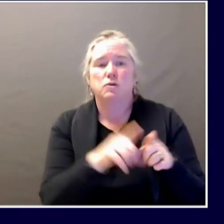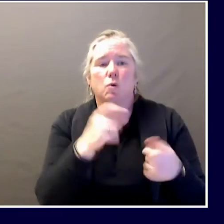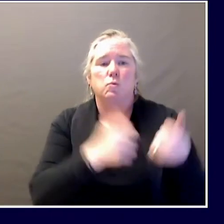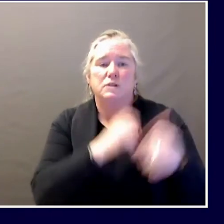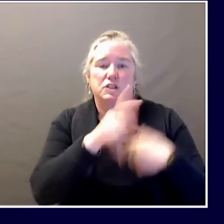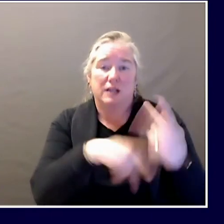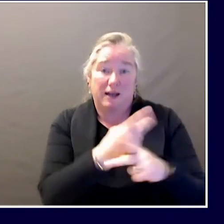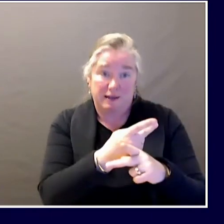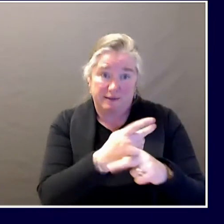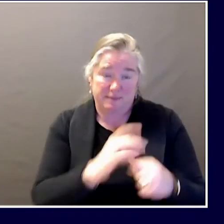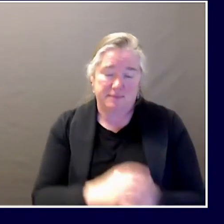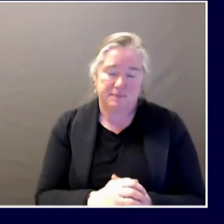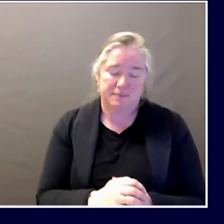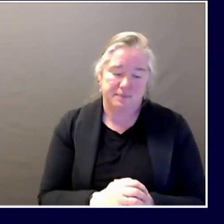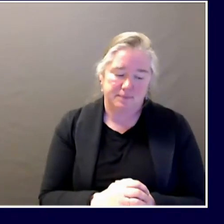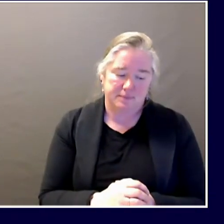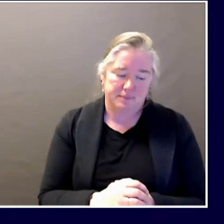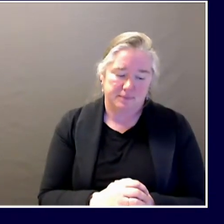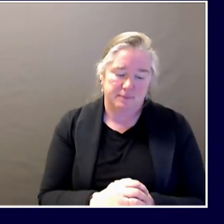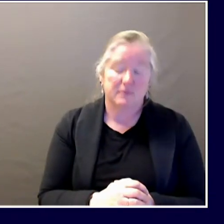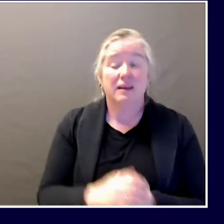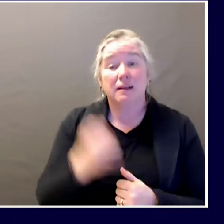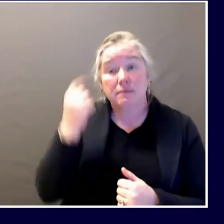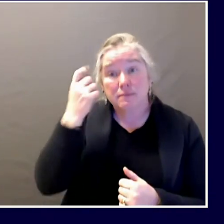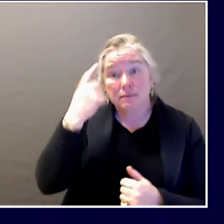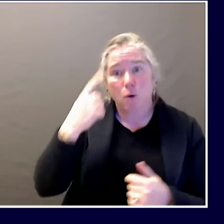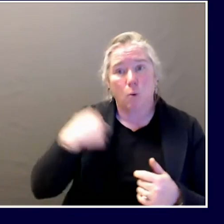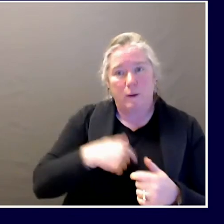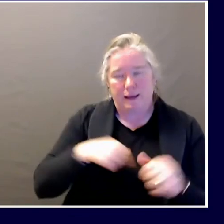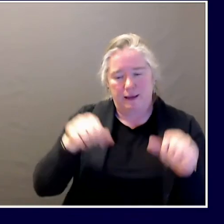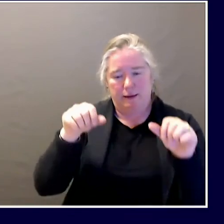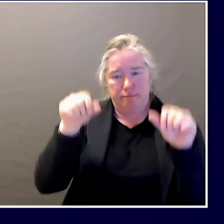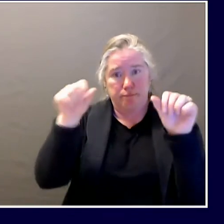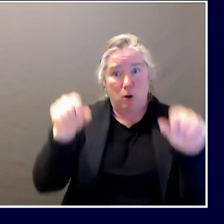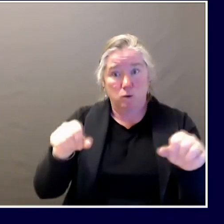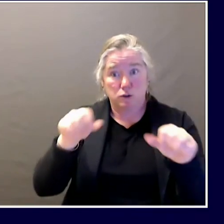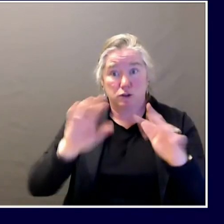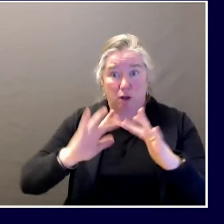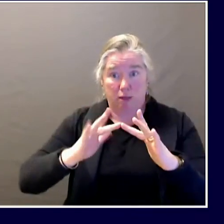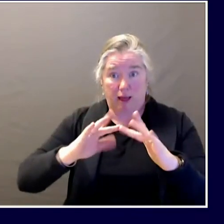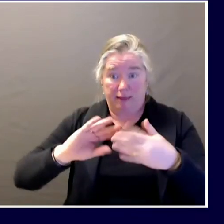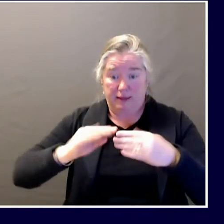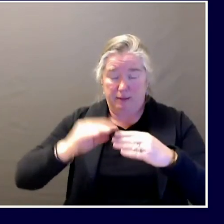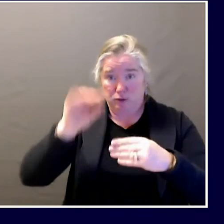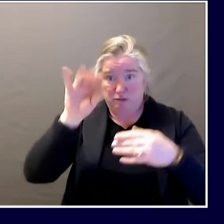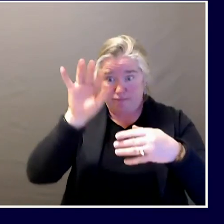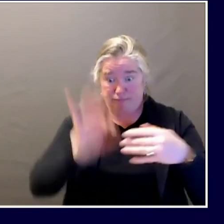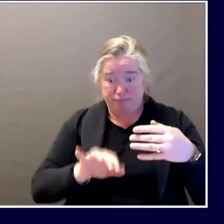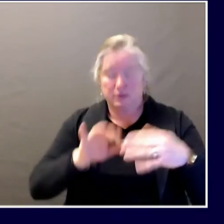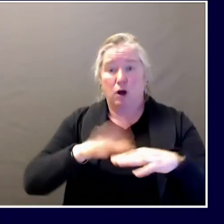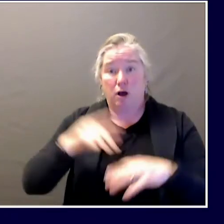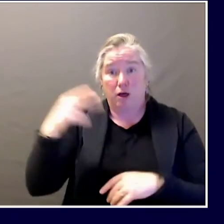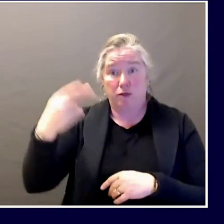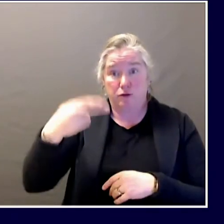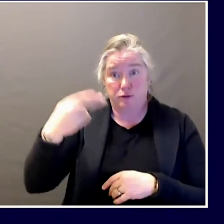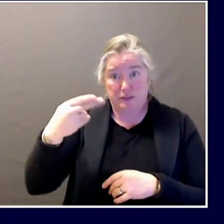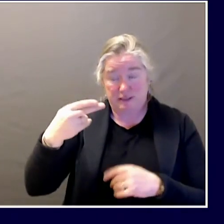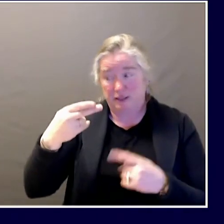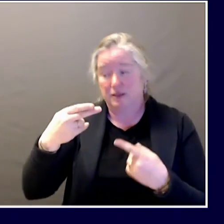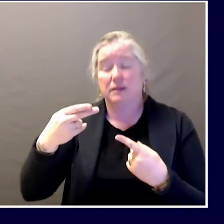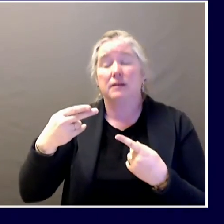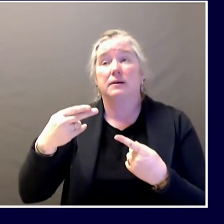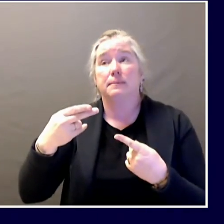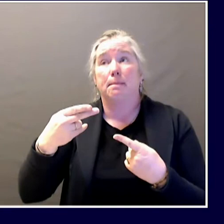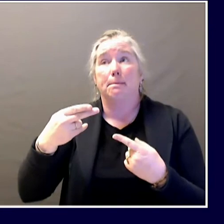balancing across the week. And so it's possible that a certain provider is allocated 100 doses of Moderna on